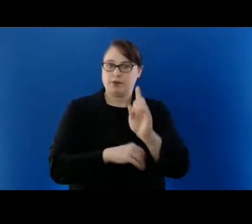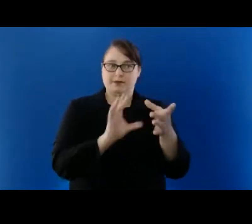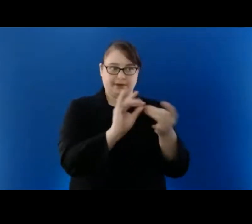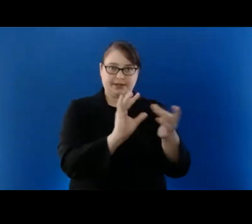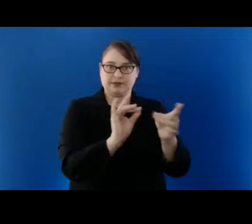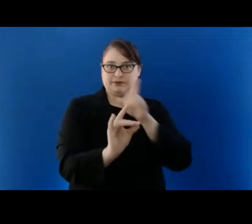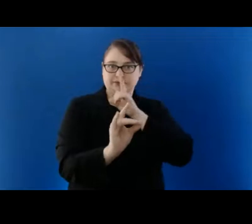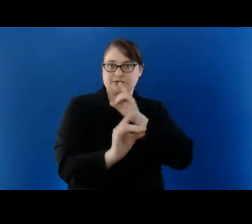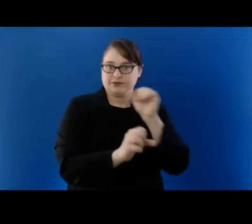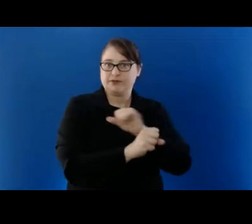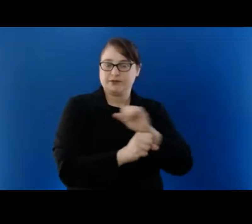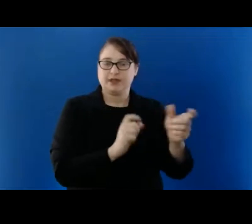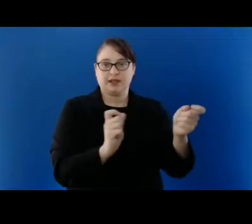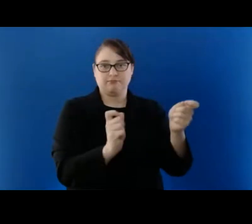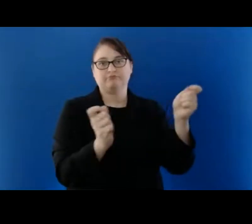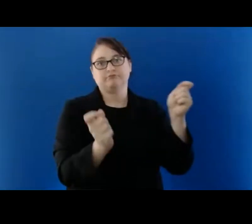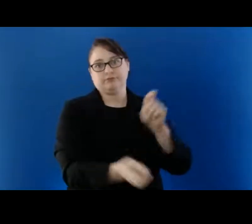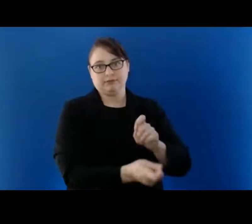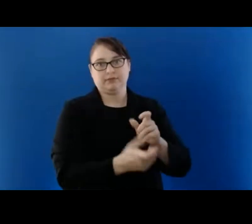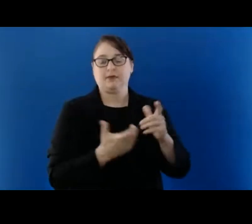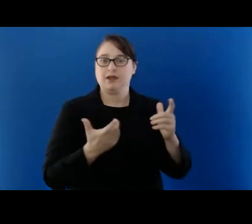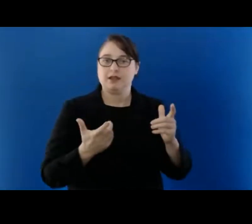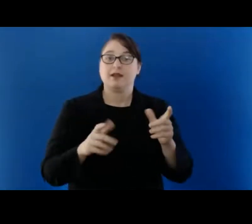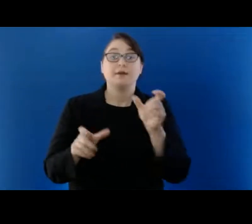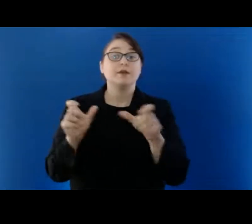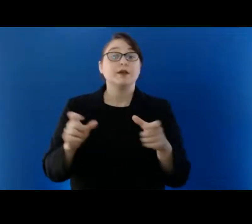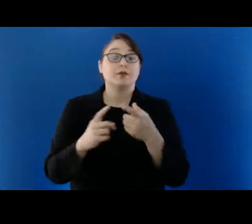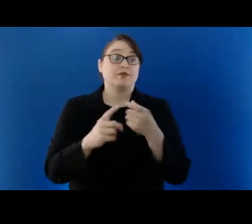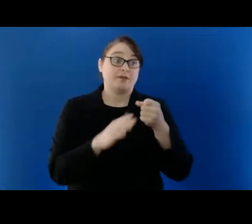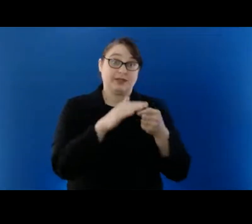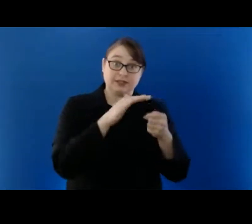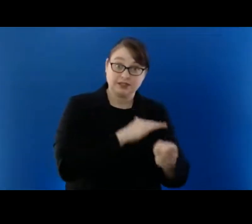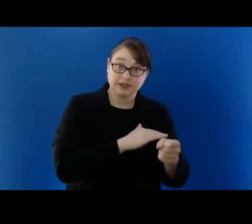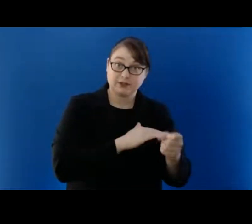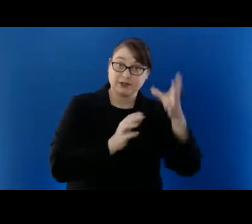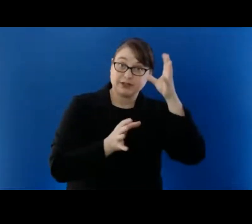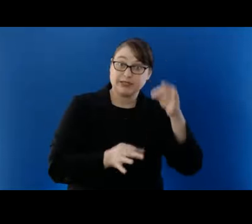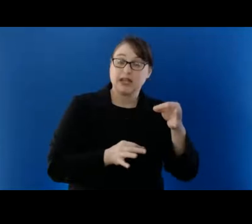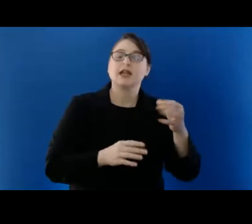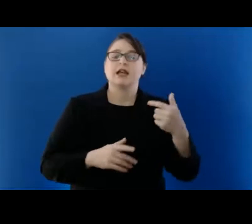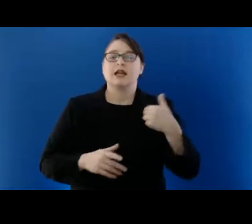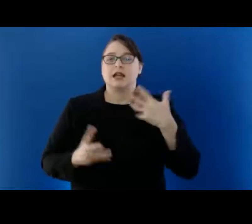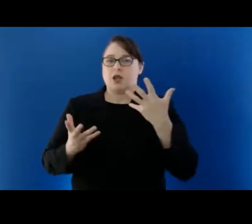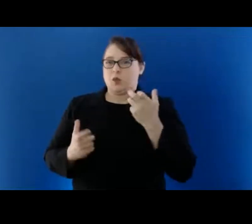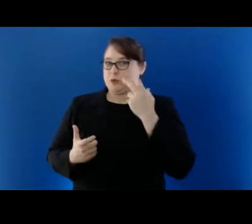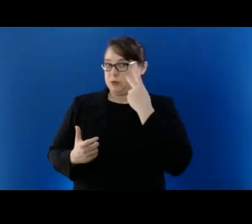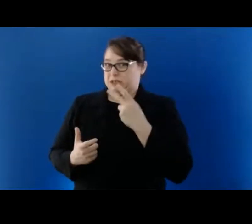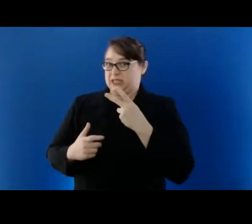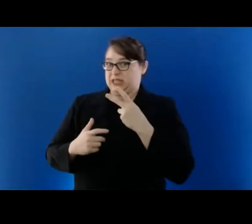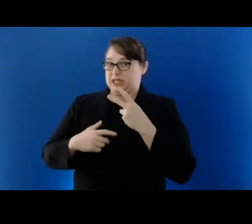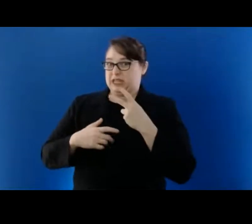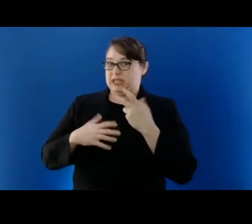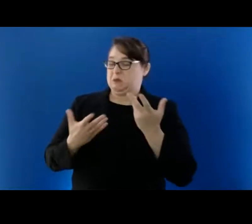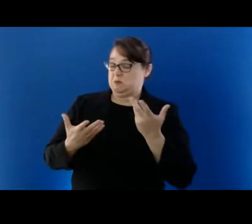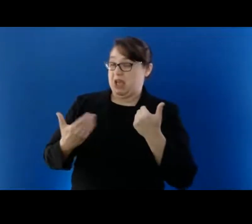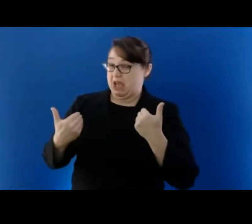to be changed, is when you have people coming from the shelters to say, I want to look and see if I have monkeypox. And then